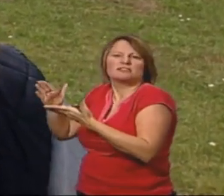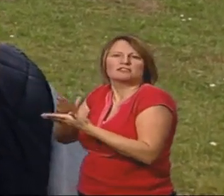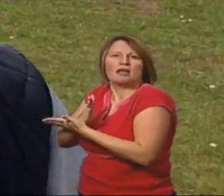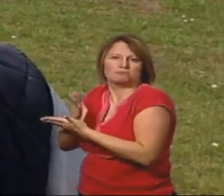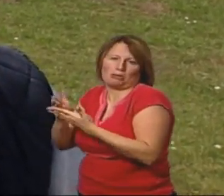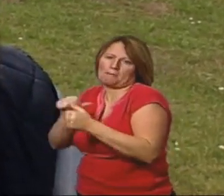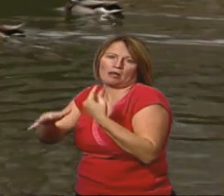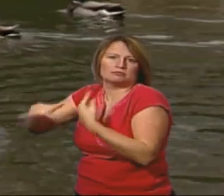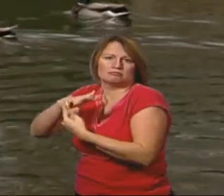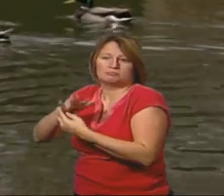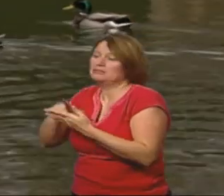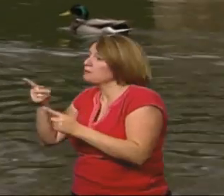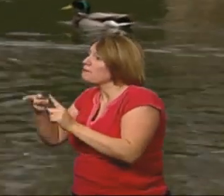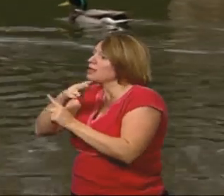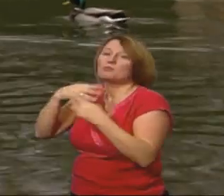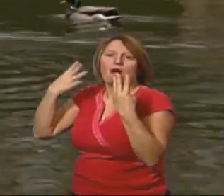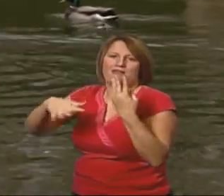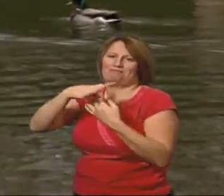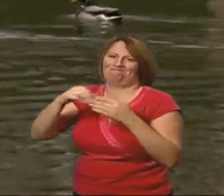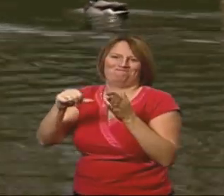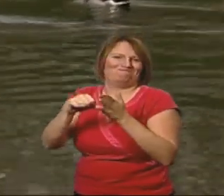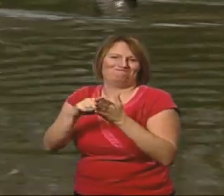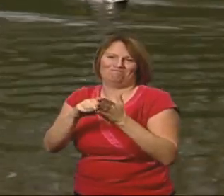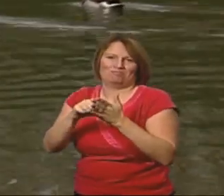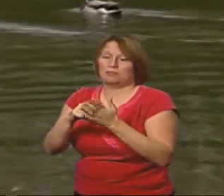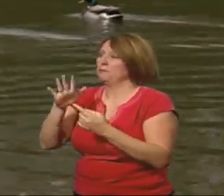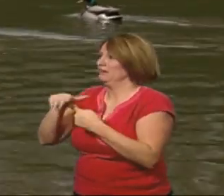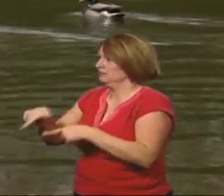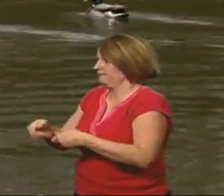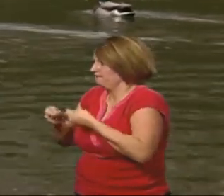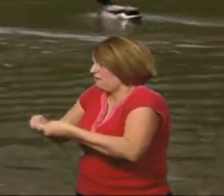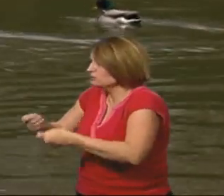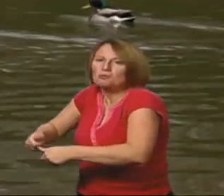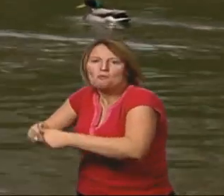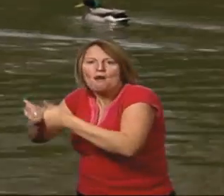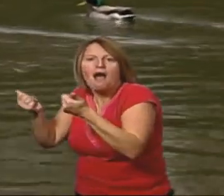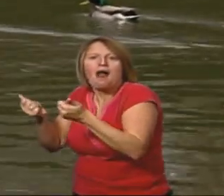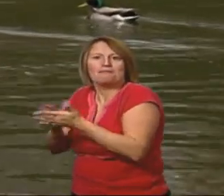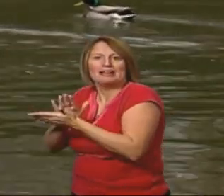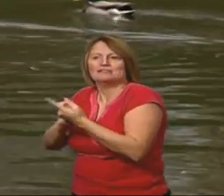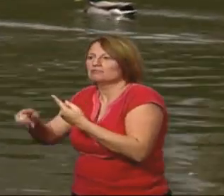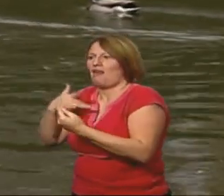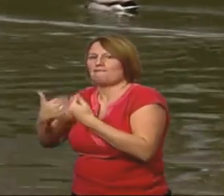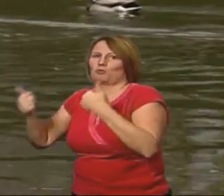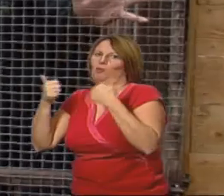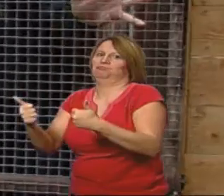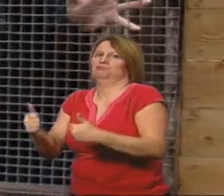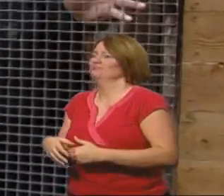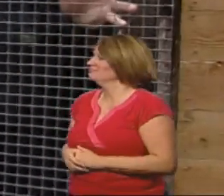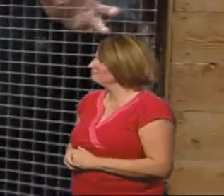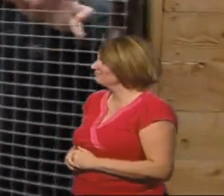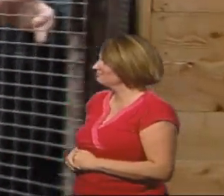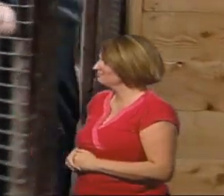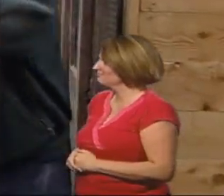into the wild as such. But he's looked after, he's fed here as well. So he has a good life.